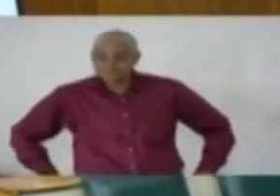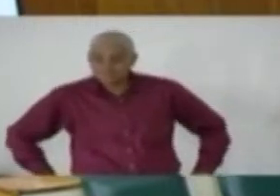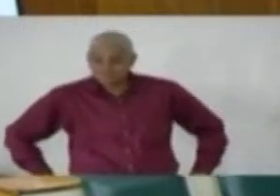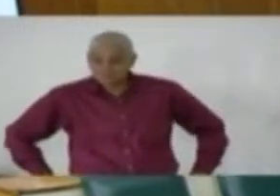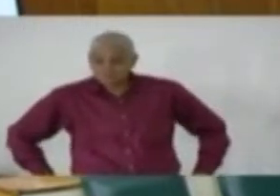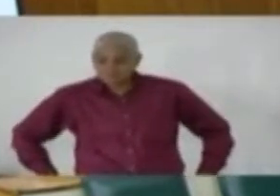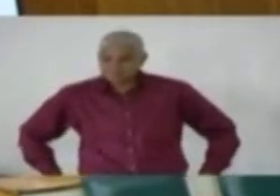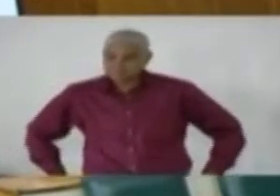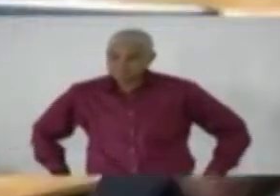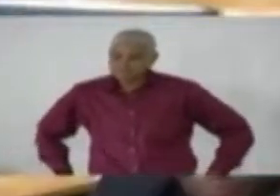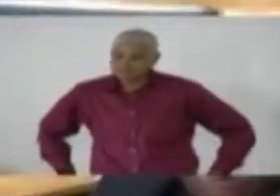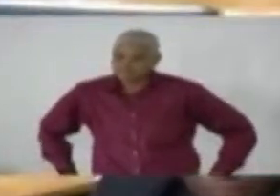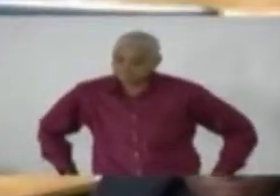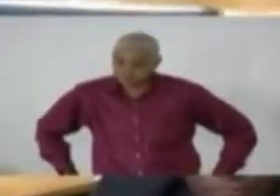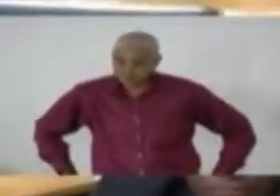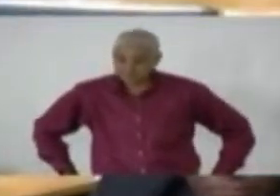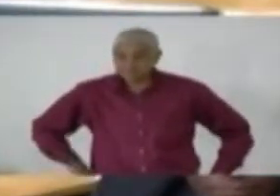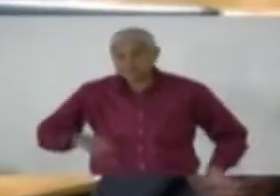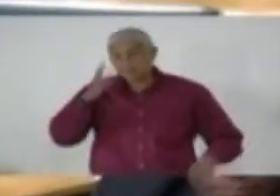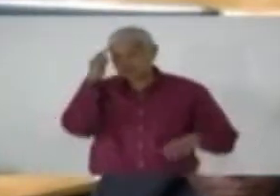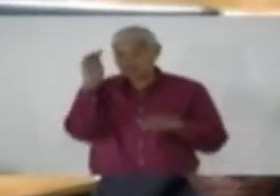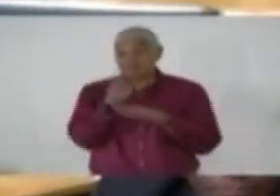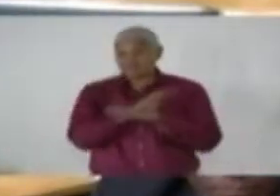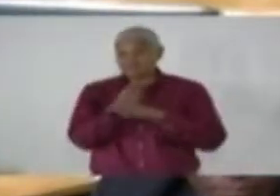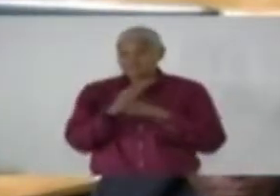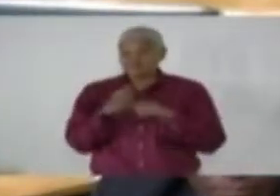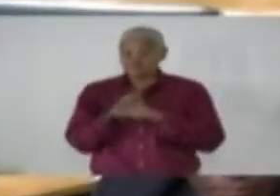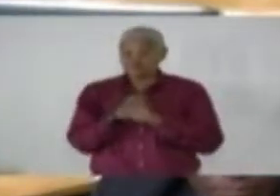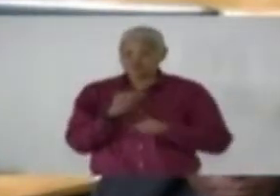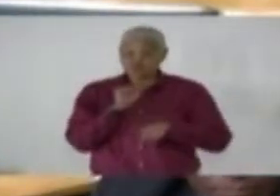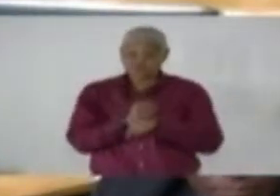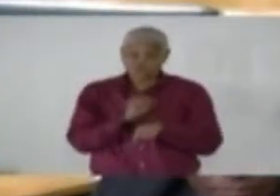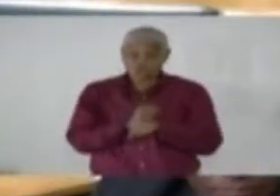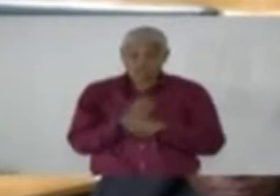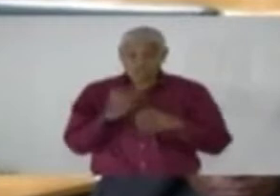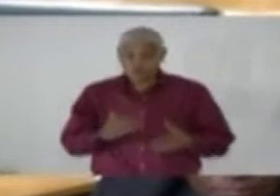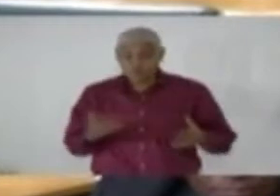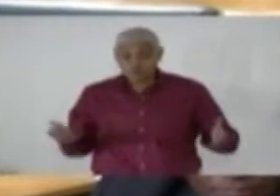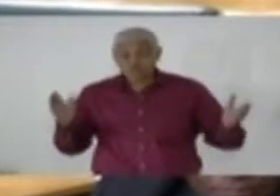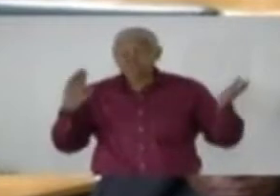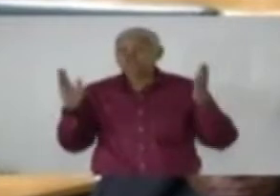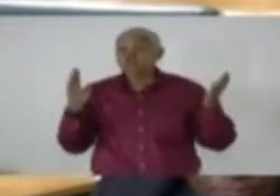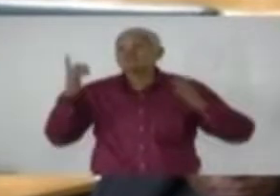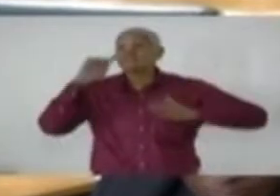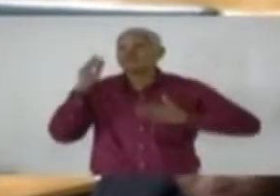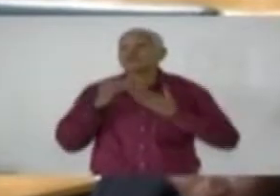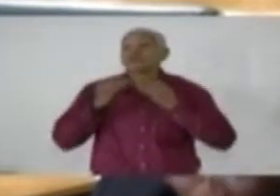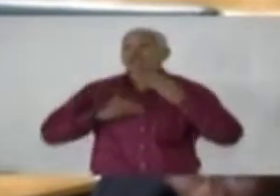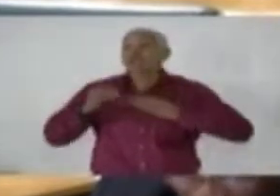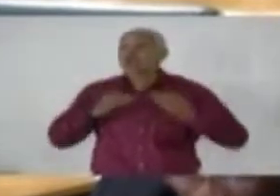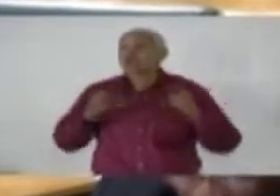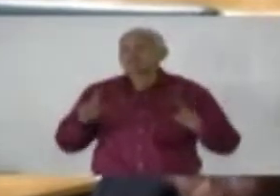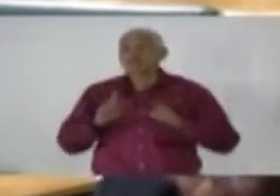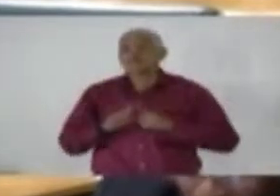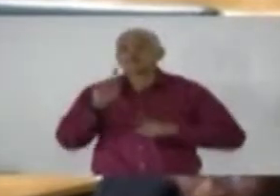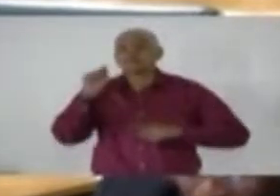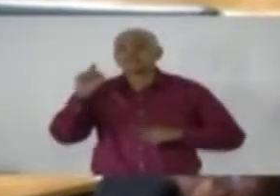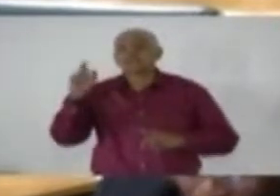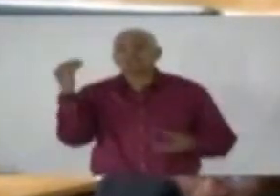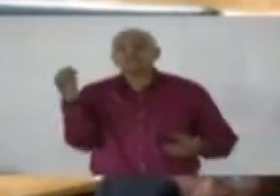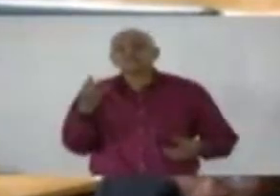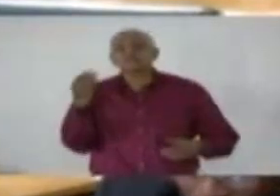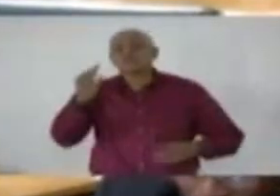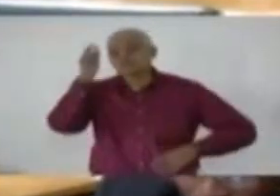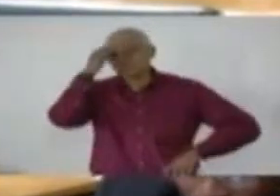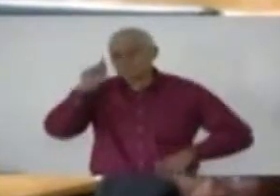Mr. President, because businesses are producing the jobs, the goods, the services for the economy, and the taxes that the government